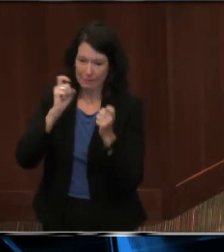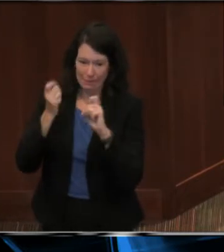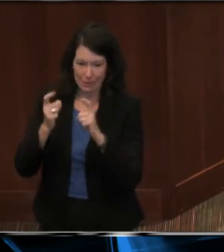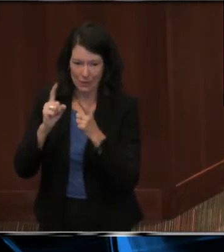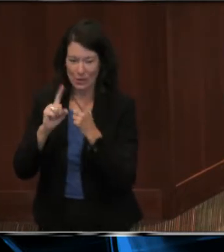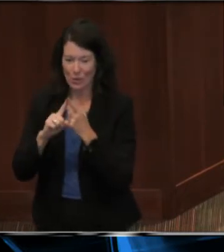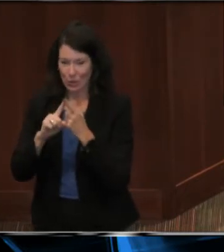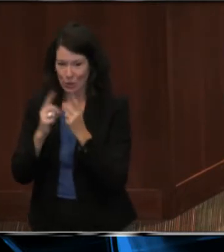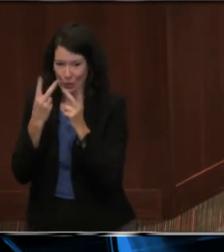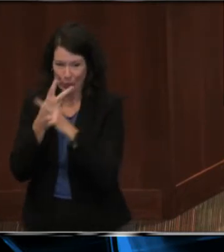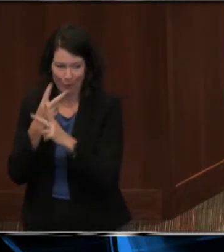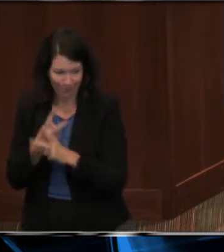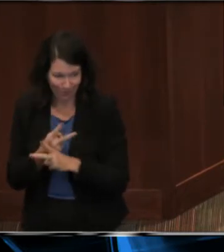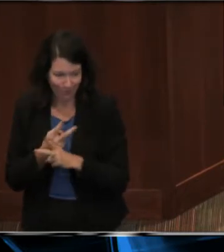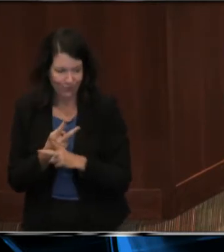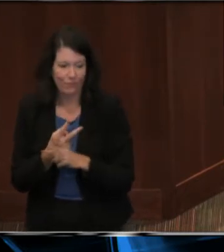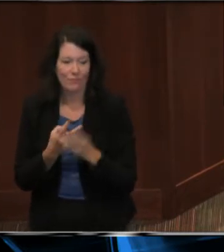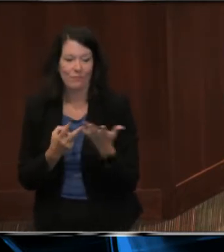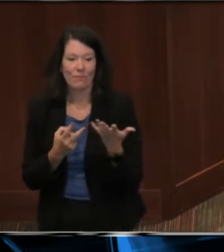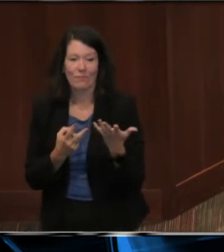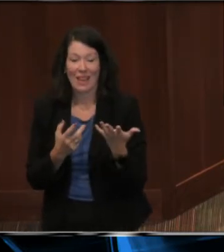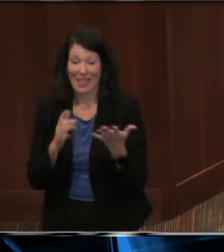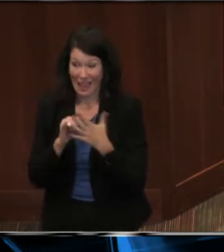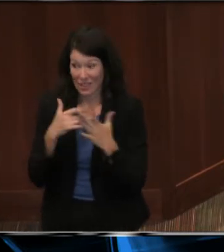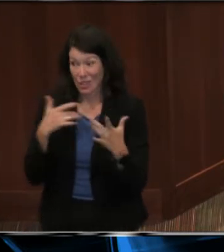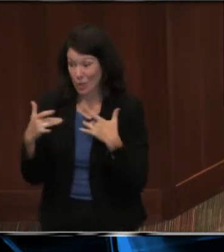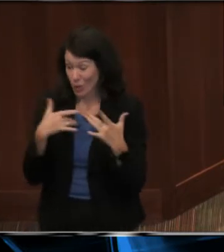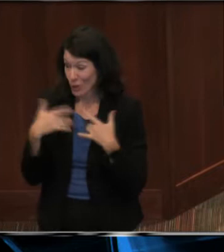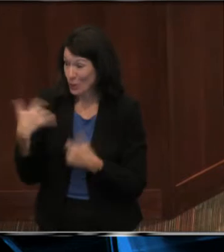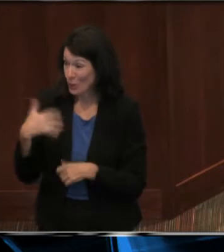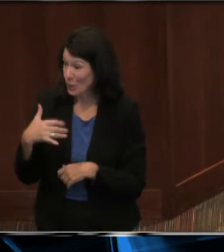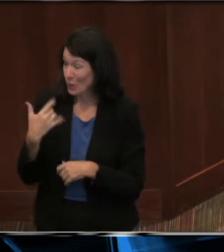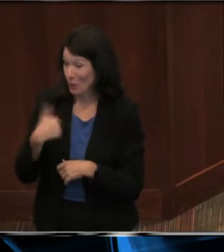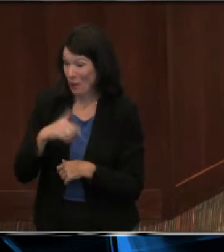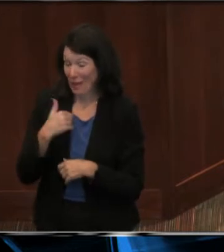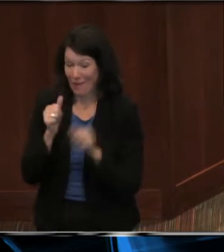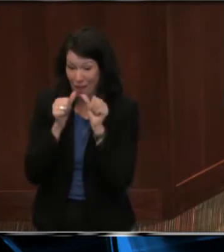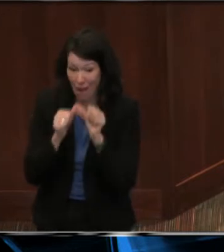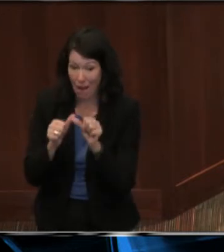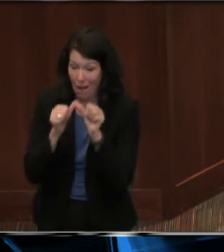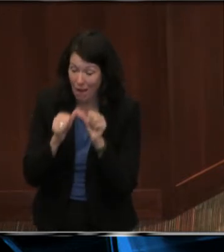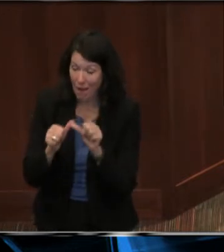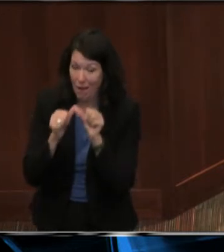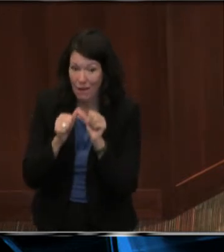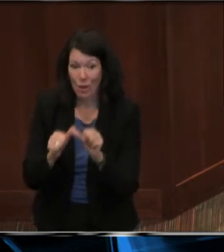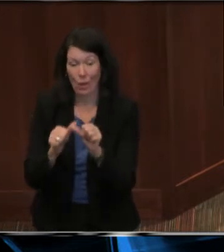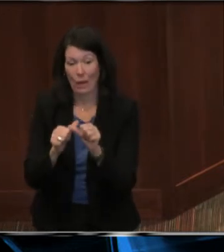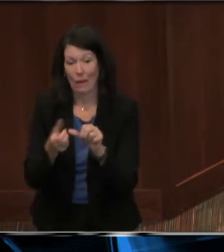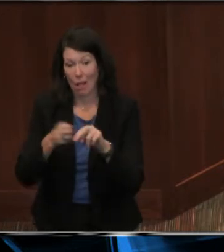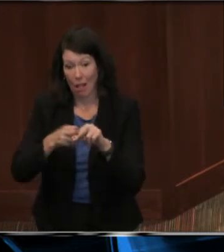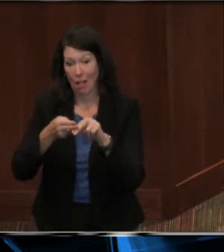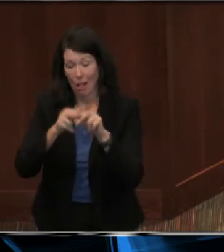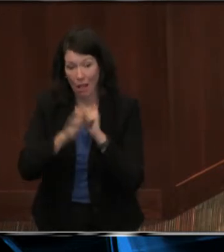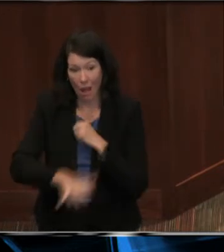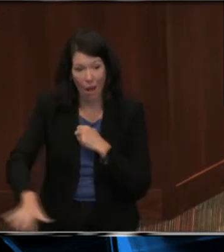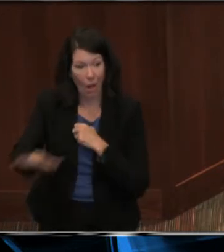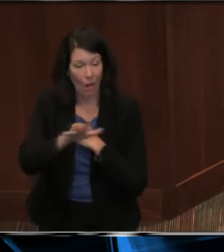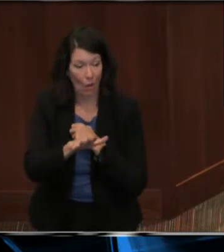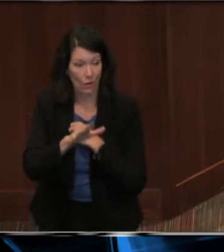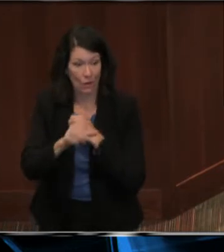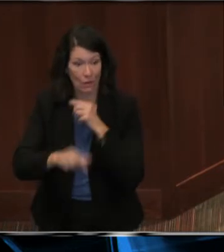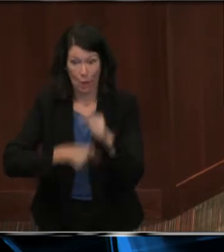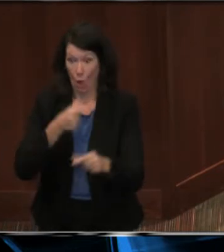that exponential growth, which is concerning that we have an ongoing growth across the